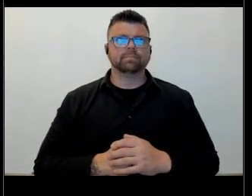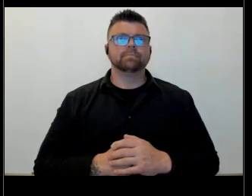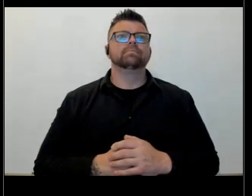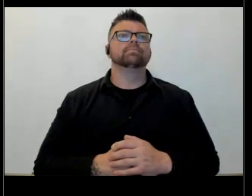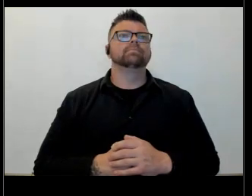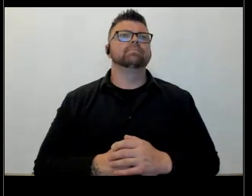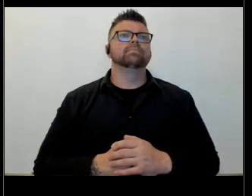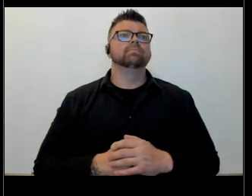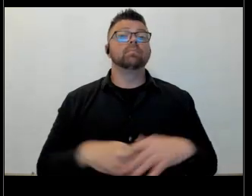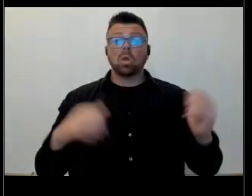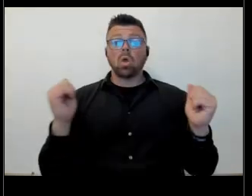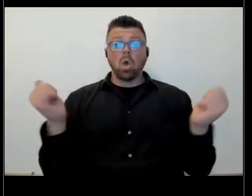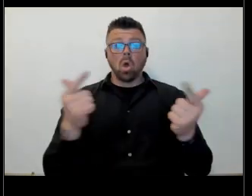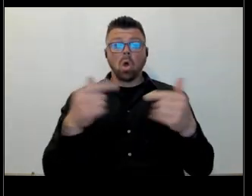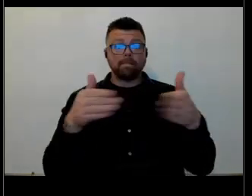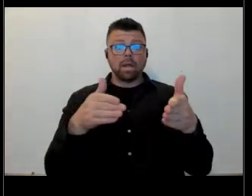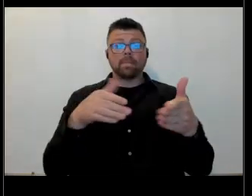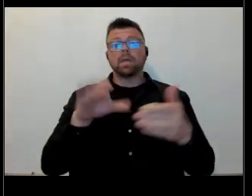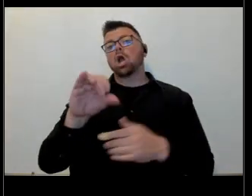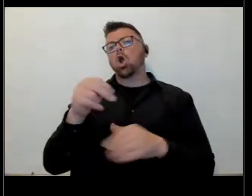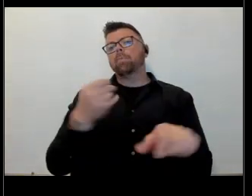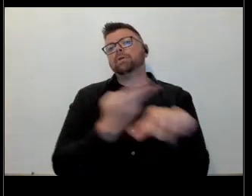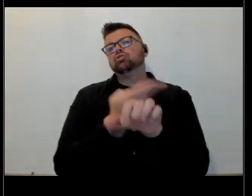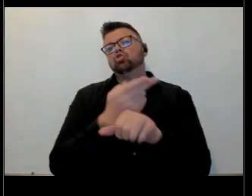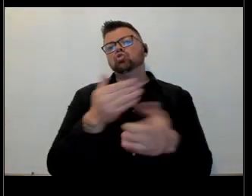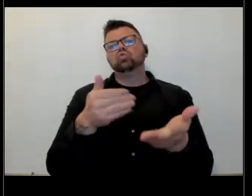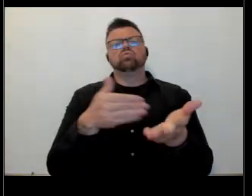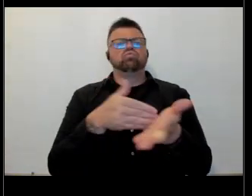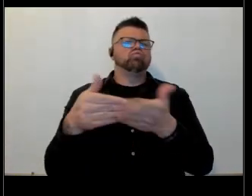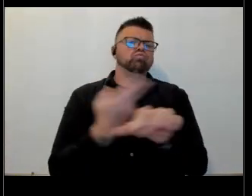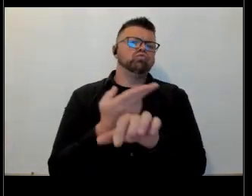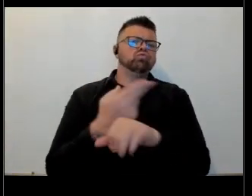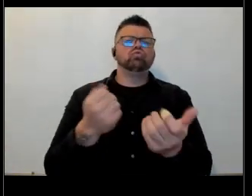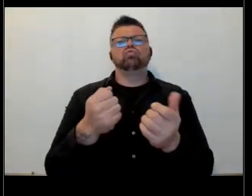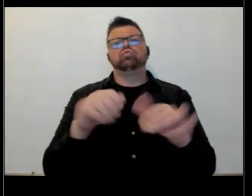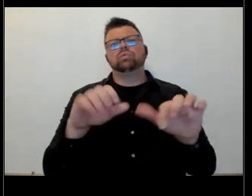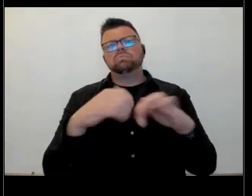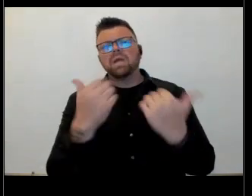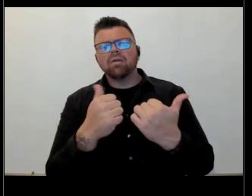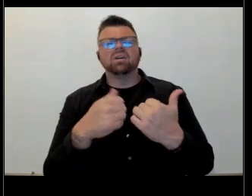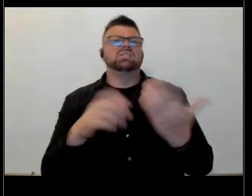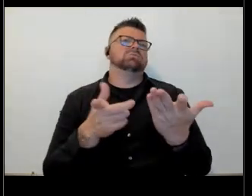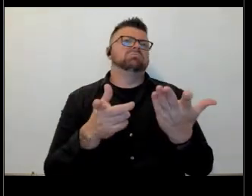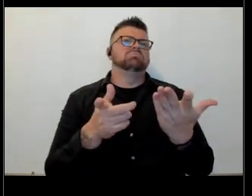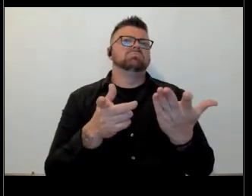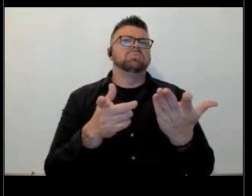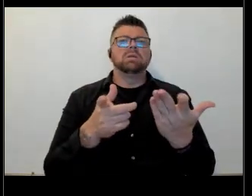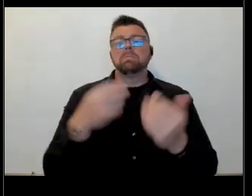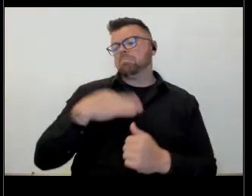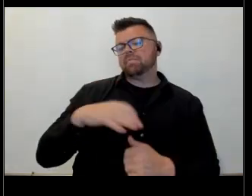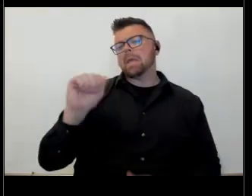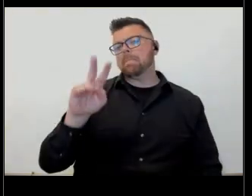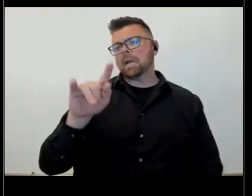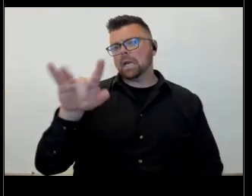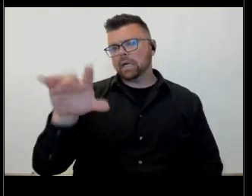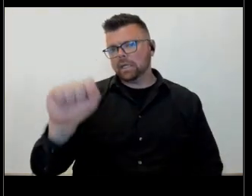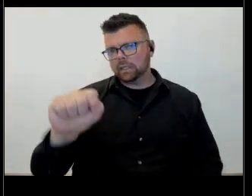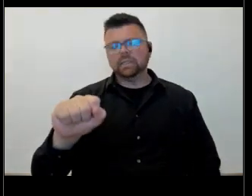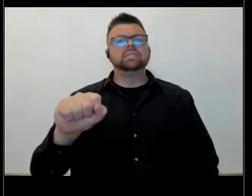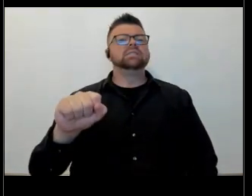All public and common use areas and amenities within a clubhouse facility must be accessible and